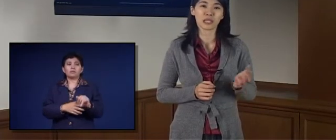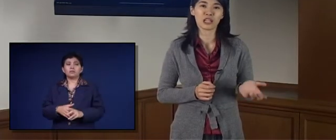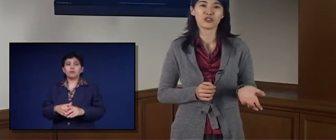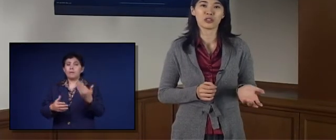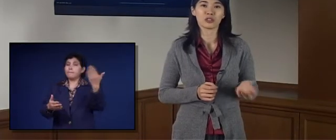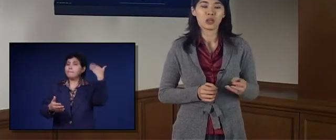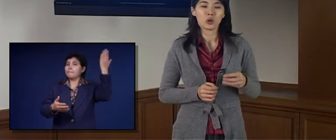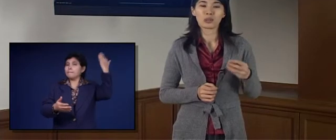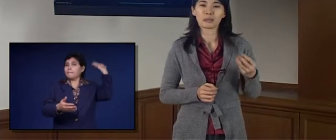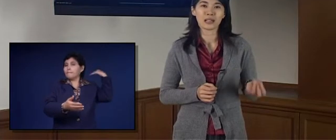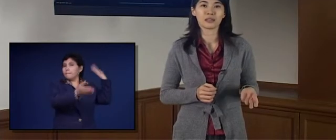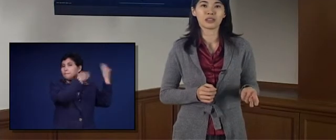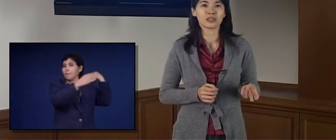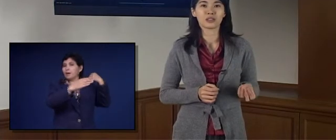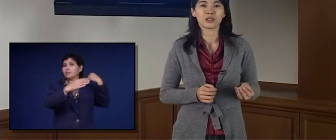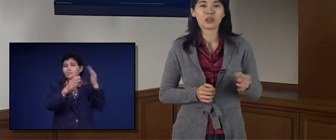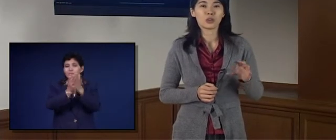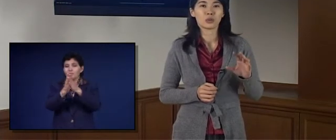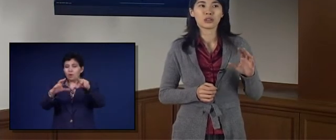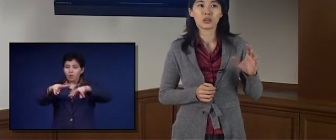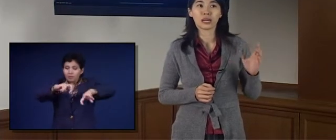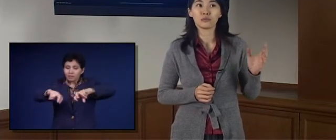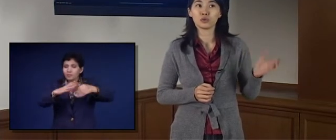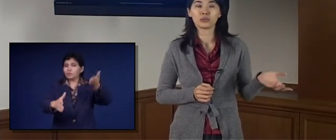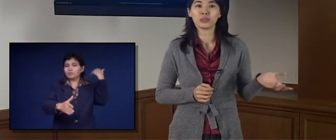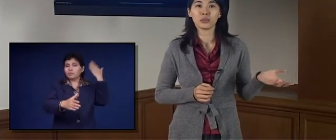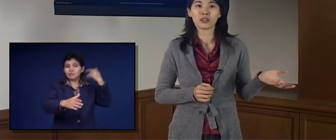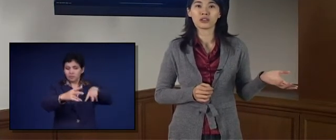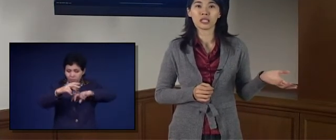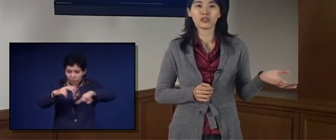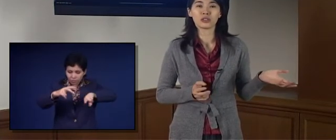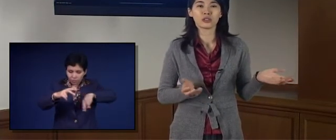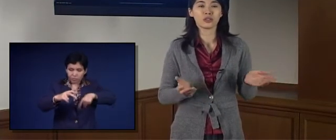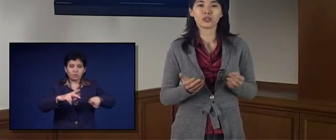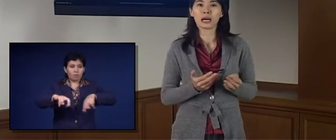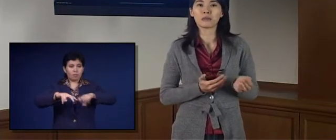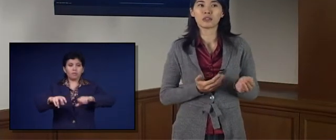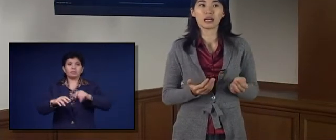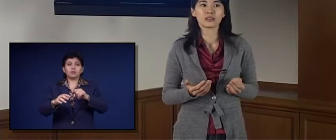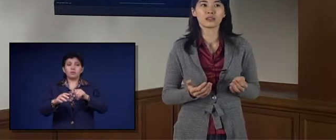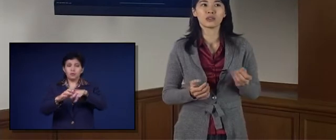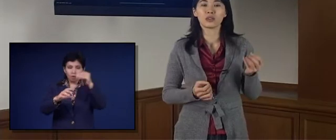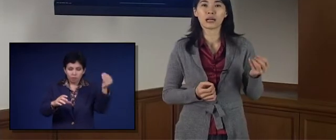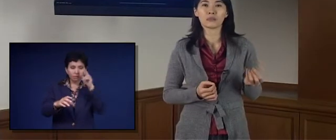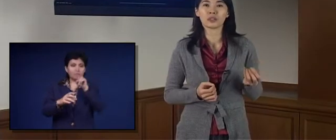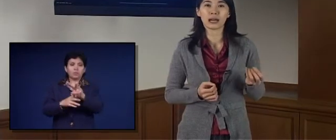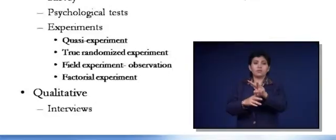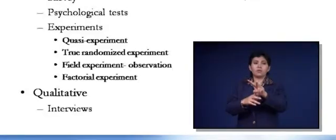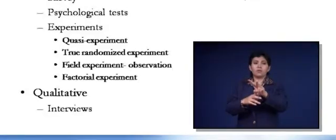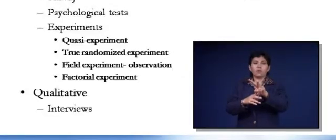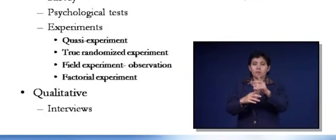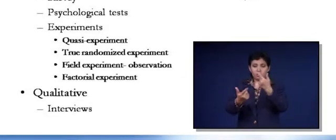past publications or the past research. You want to look at mood being contagious, you look up on that, you look up